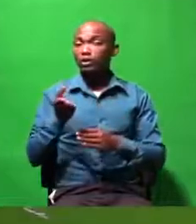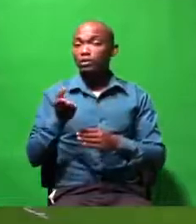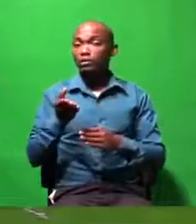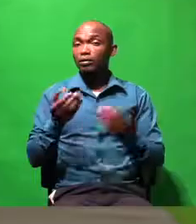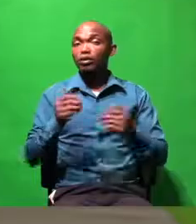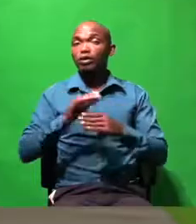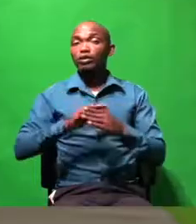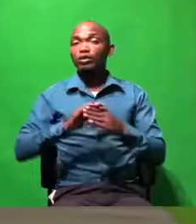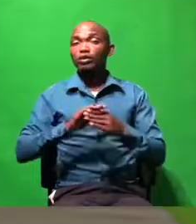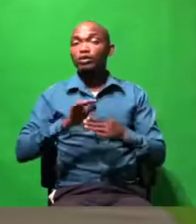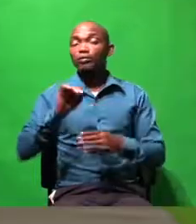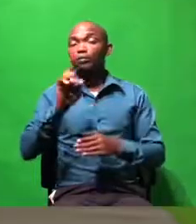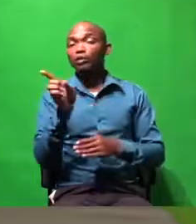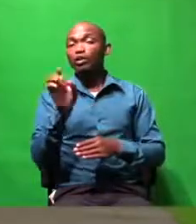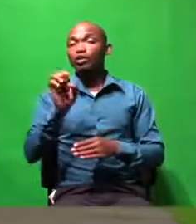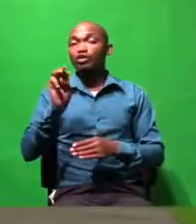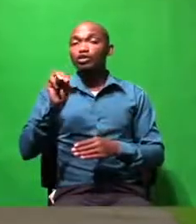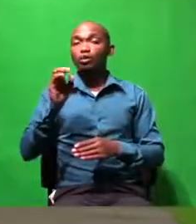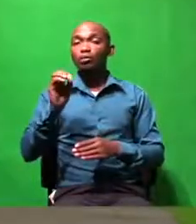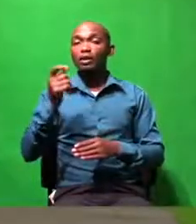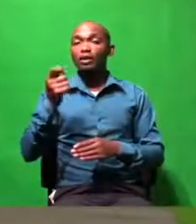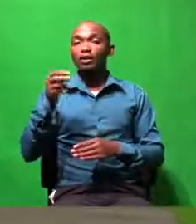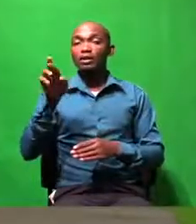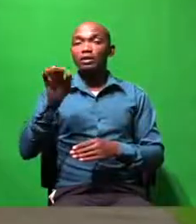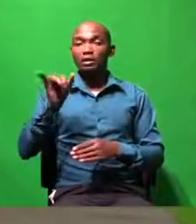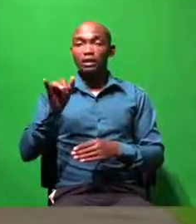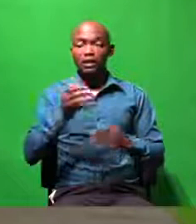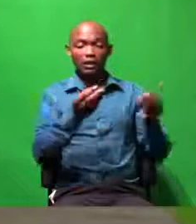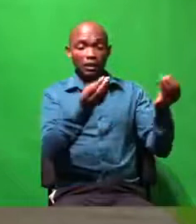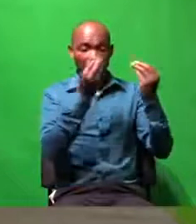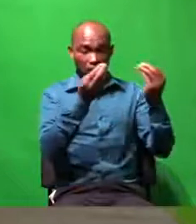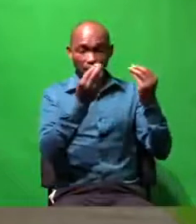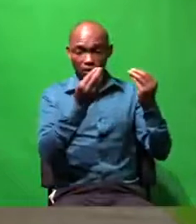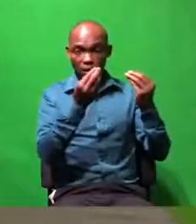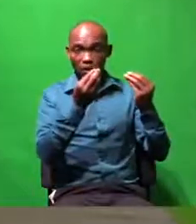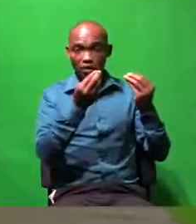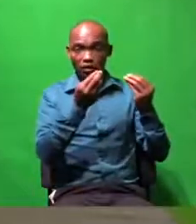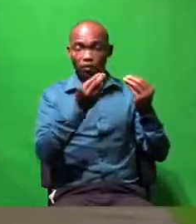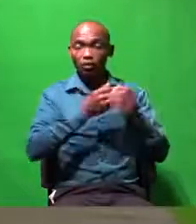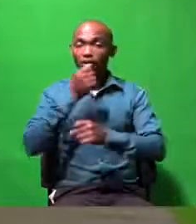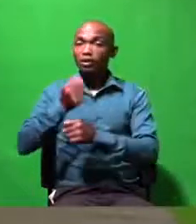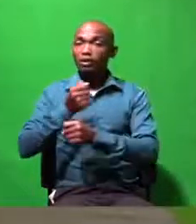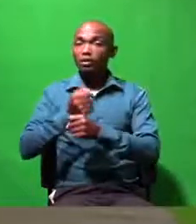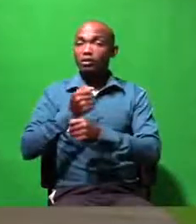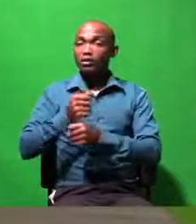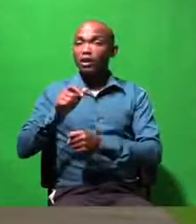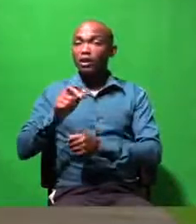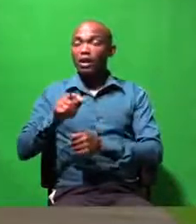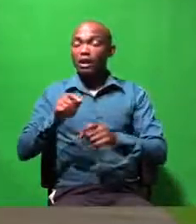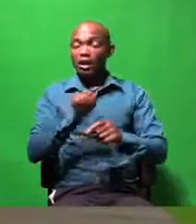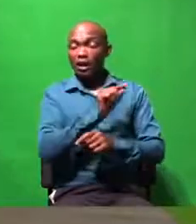geometry. So geometry is a study of using studying dealing with the lines, pointy,